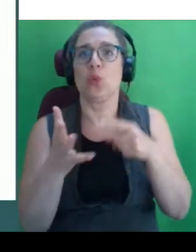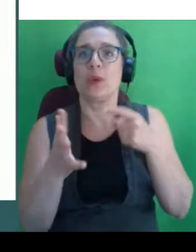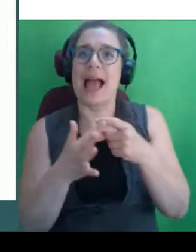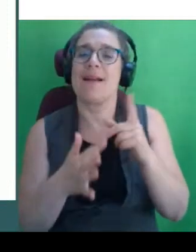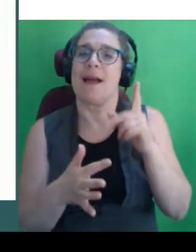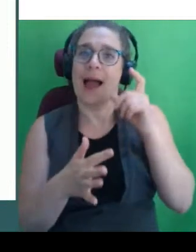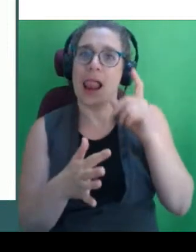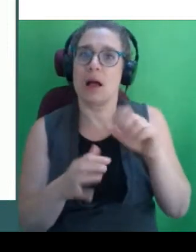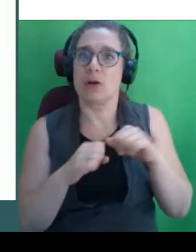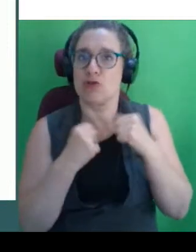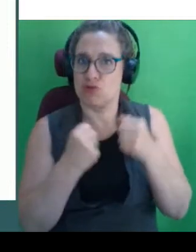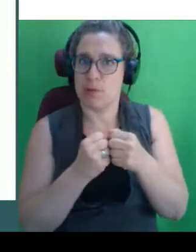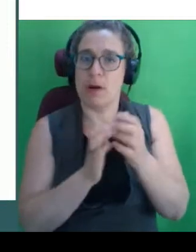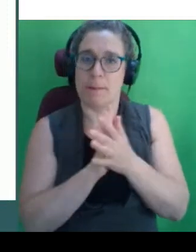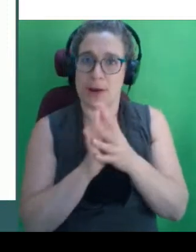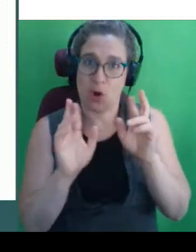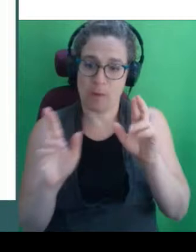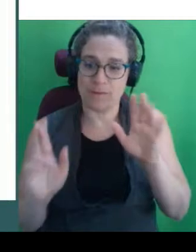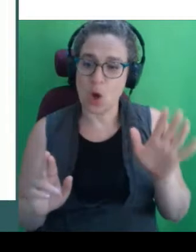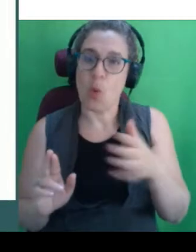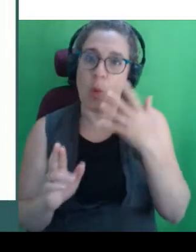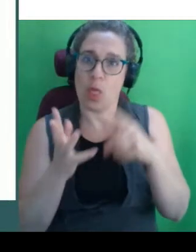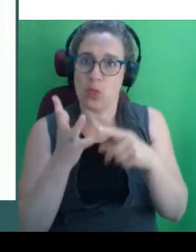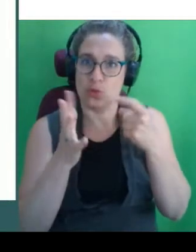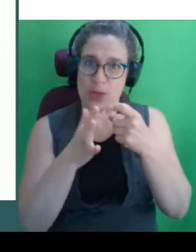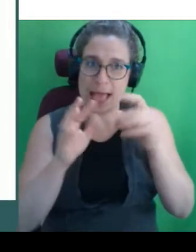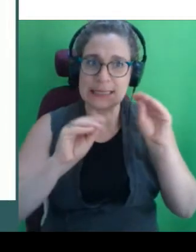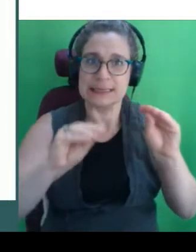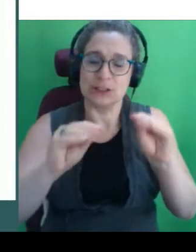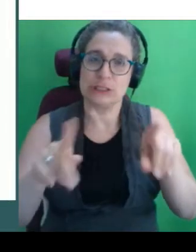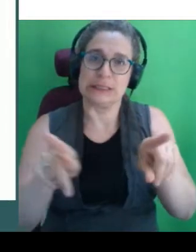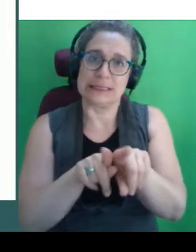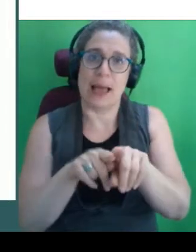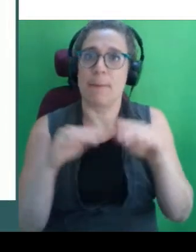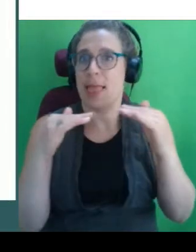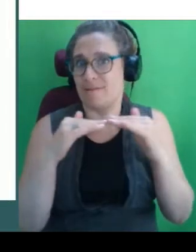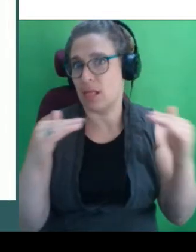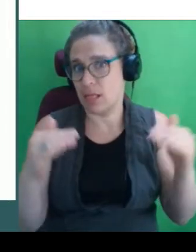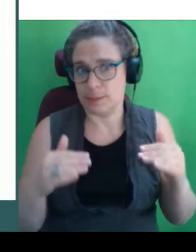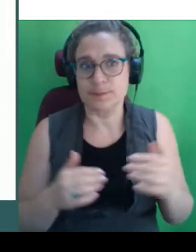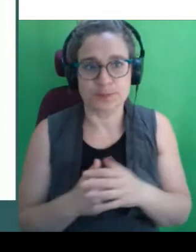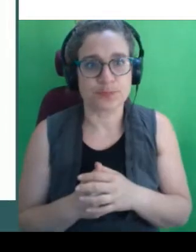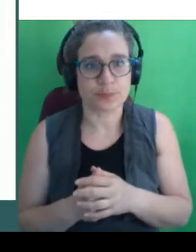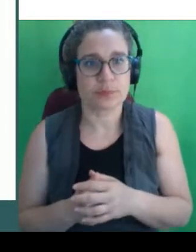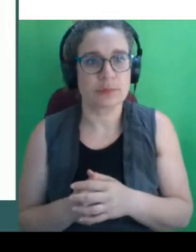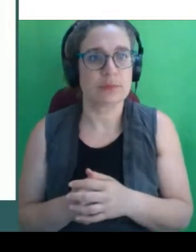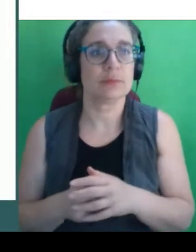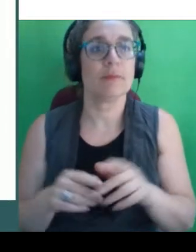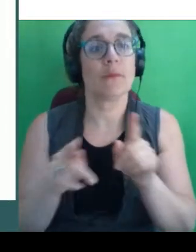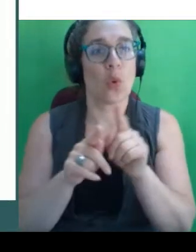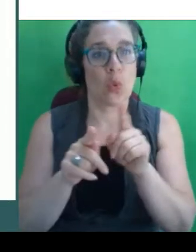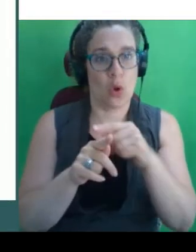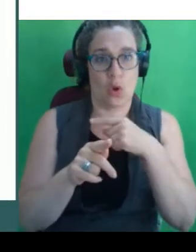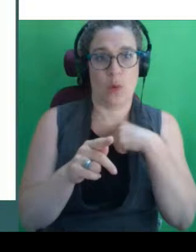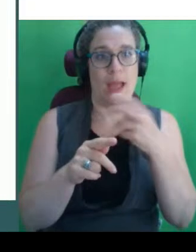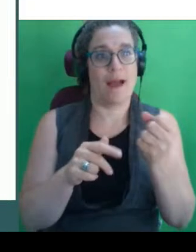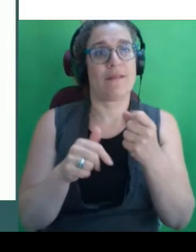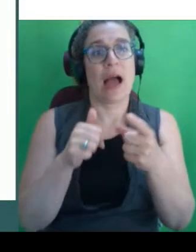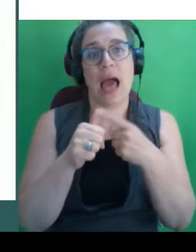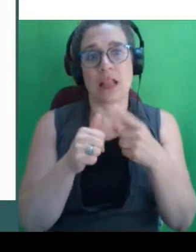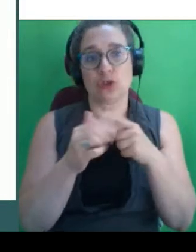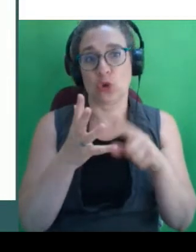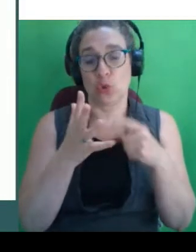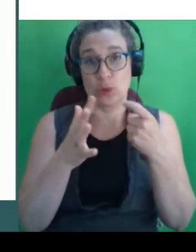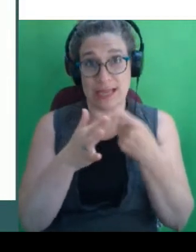in the UK is teaching to the same level. We've also obviously got our Allergy UK website, which is a host of